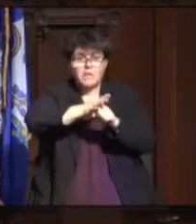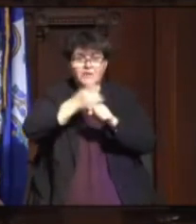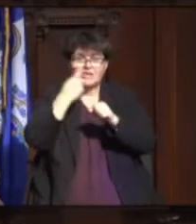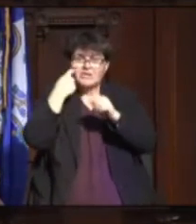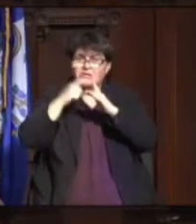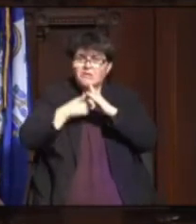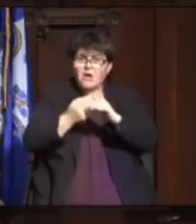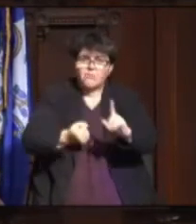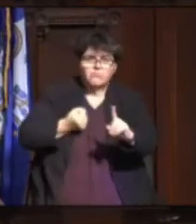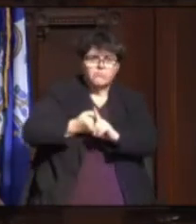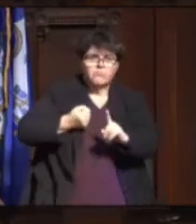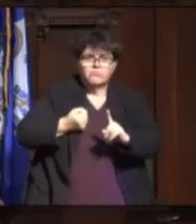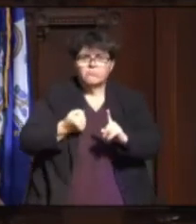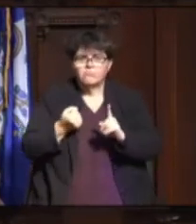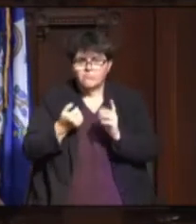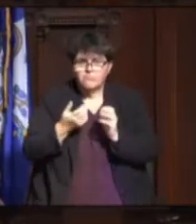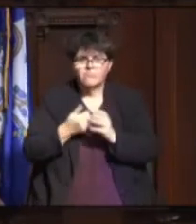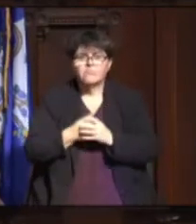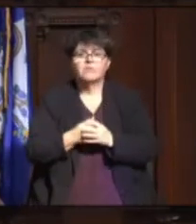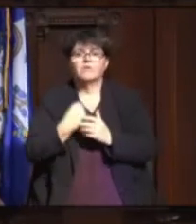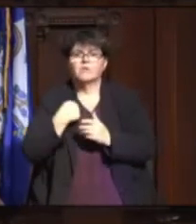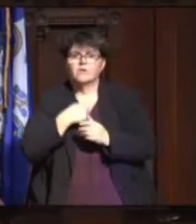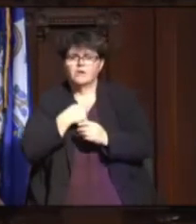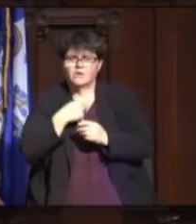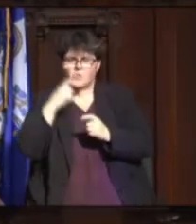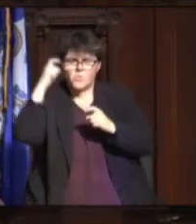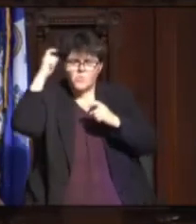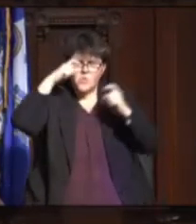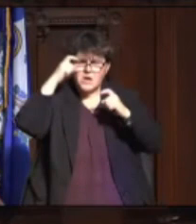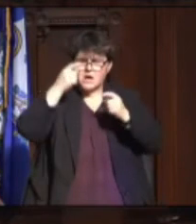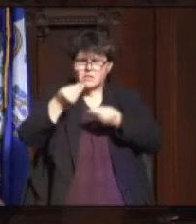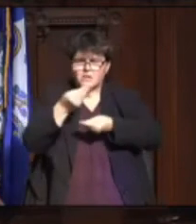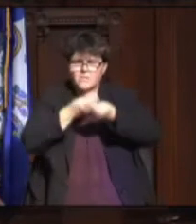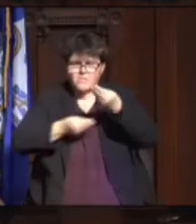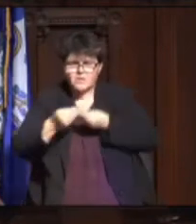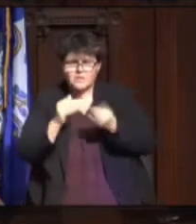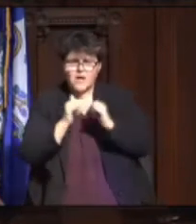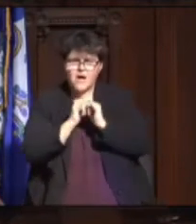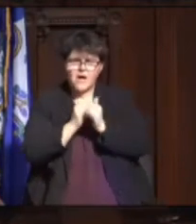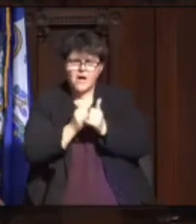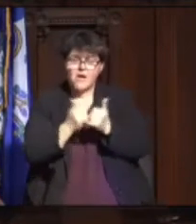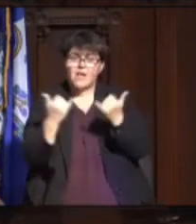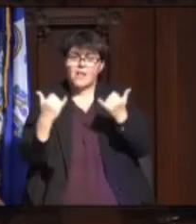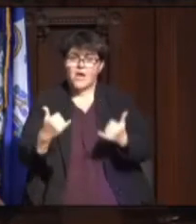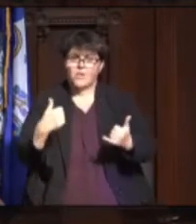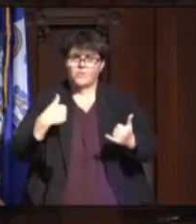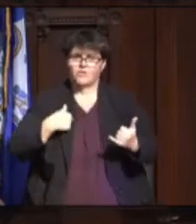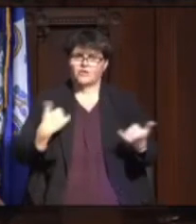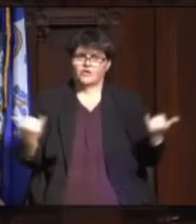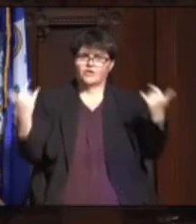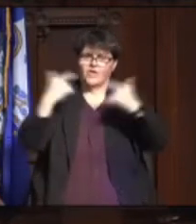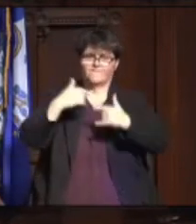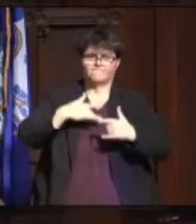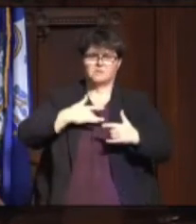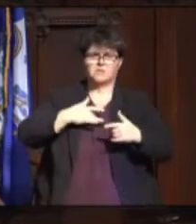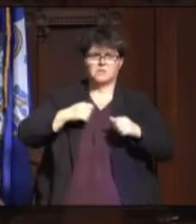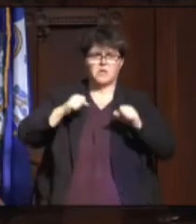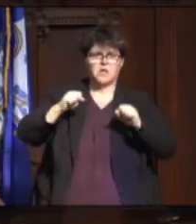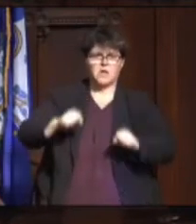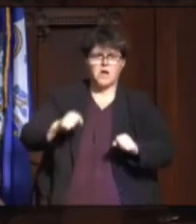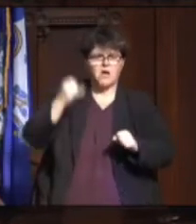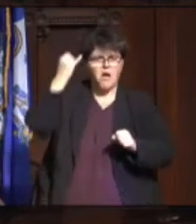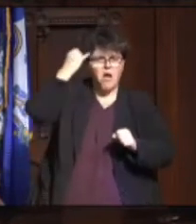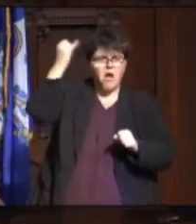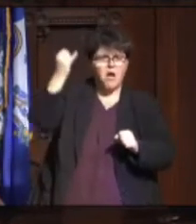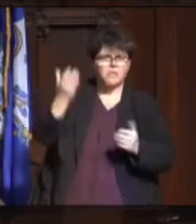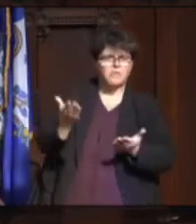fiscal management, today I'm proposing, for the first time in, say, 30 years, we cut the personal